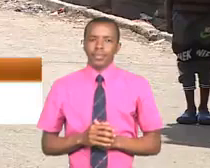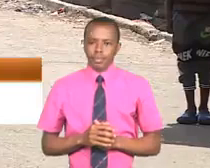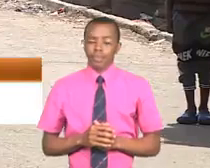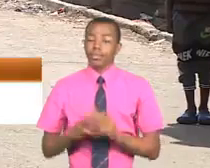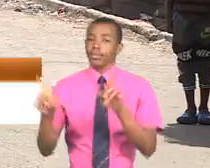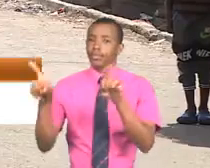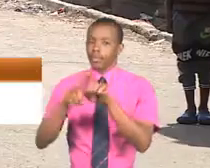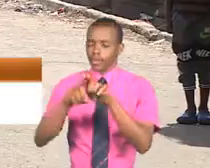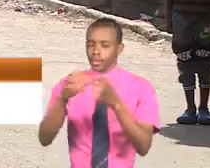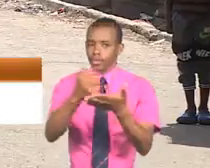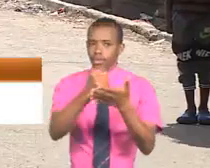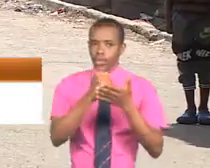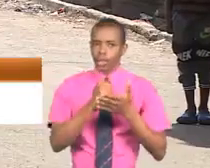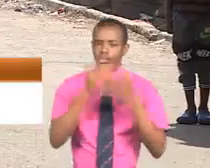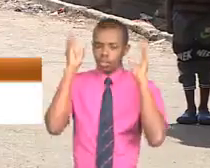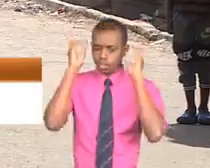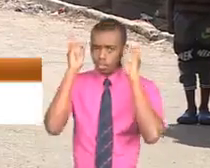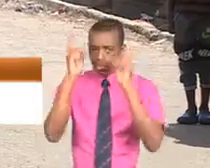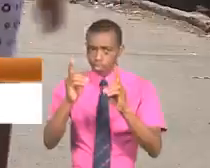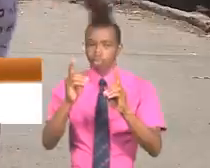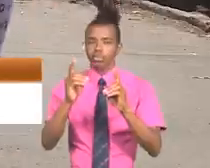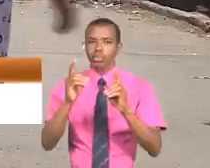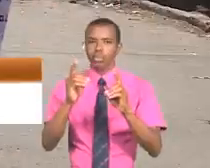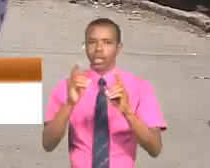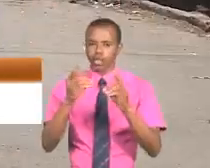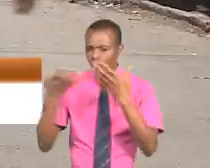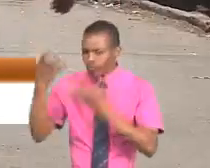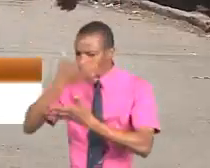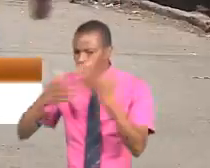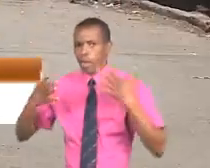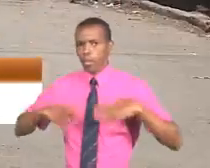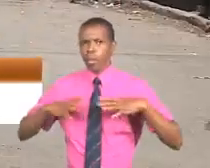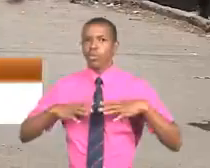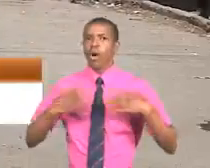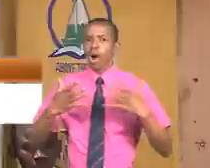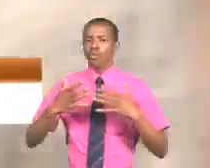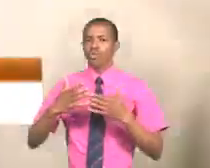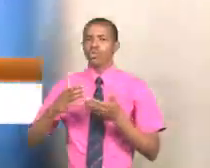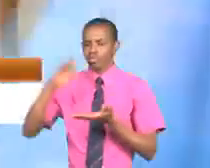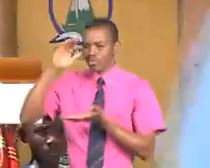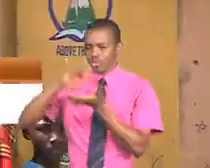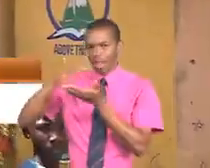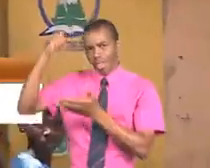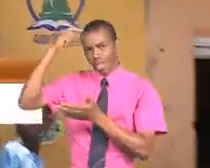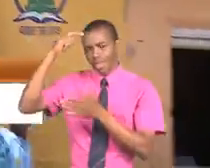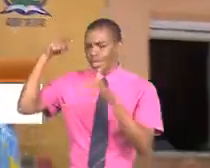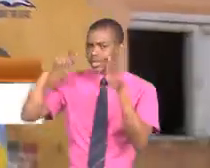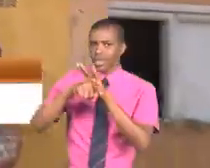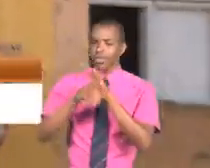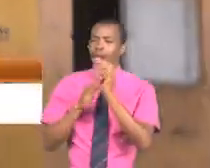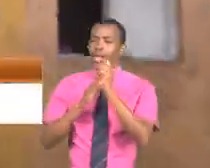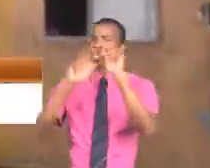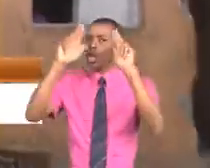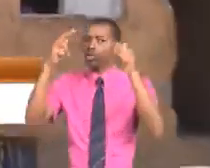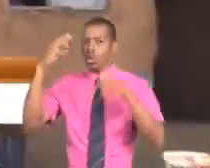Vile vile pia inasaidia katika maamuzi, mahusiano baina ya watu na jinsi ya kuhimili msongo wa mawazo. Hivyo kupelekea swala